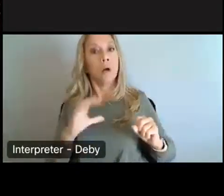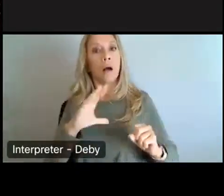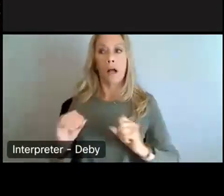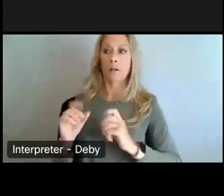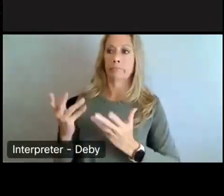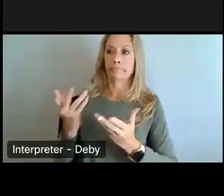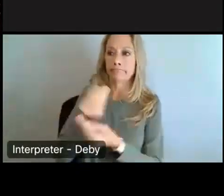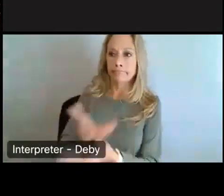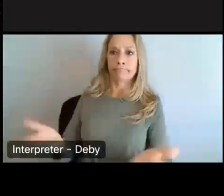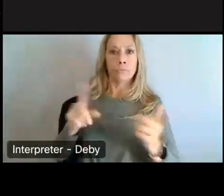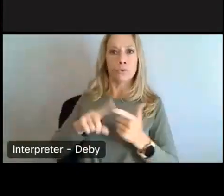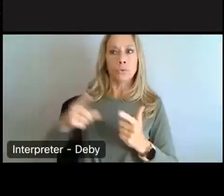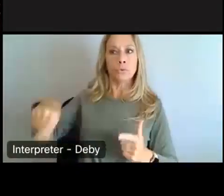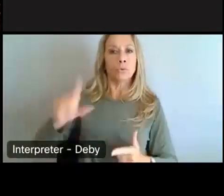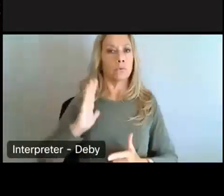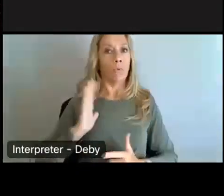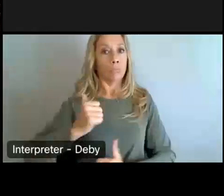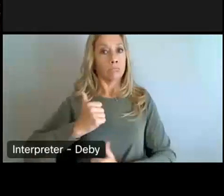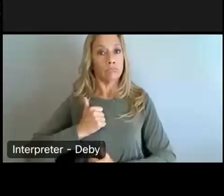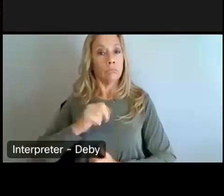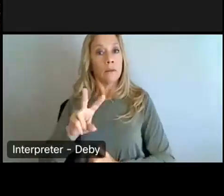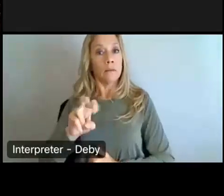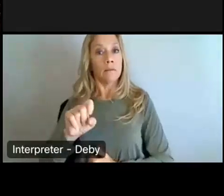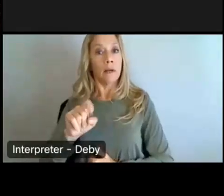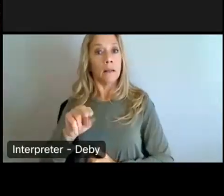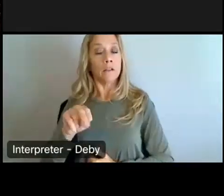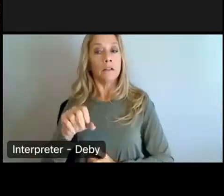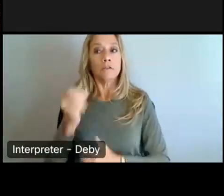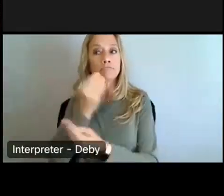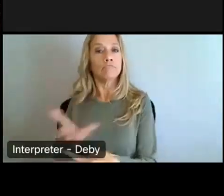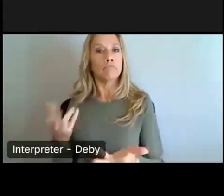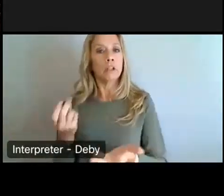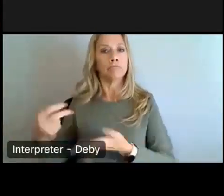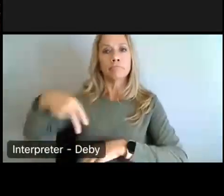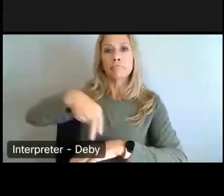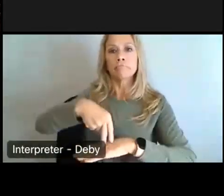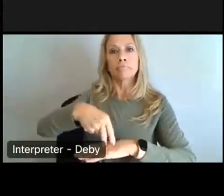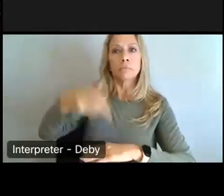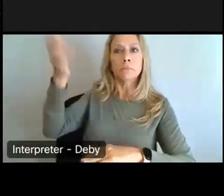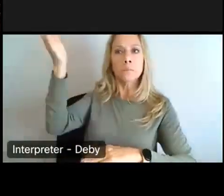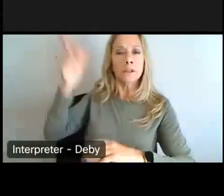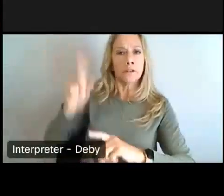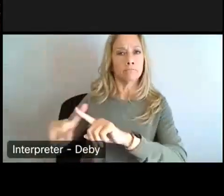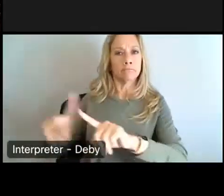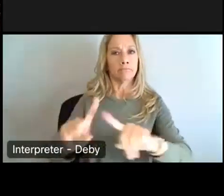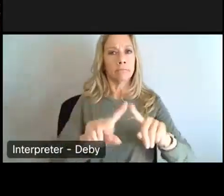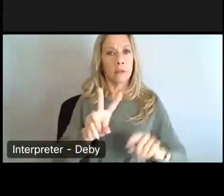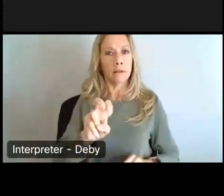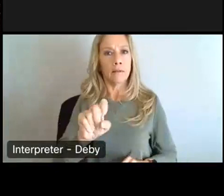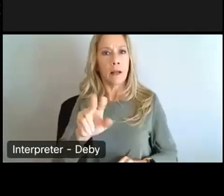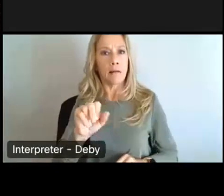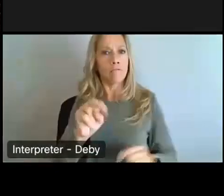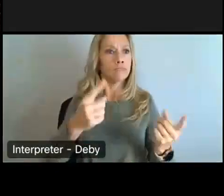ranger communities, Schlitz regularly travels the country for speaking engagements and veteran events. Since the injury,